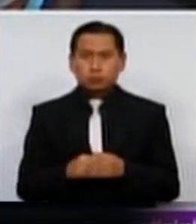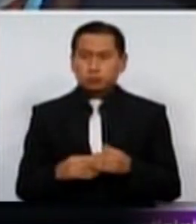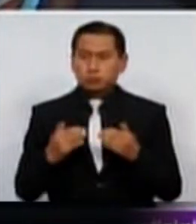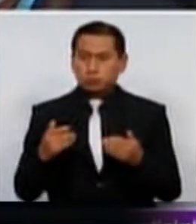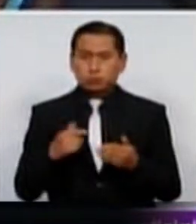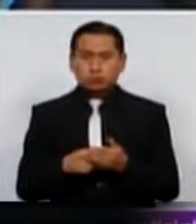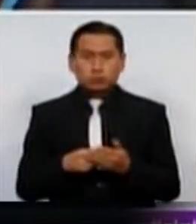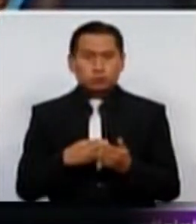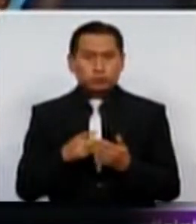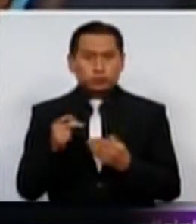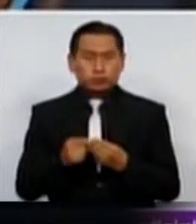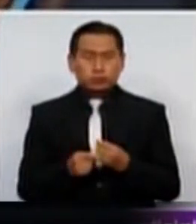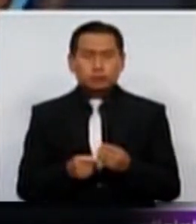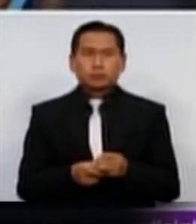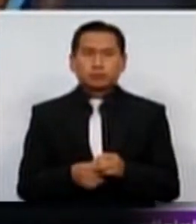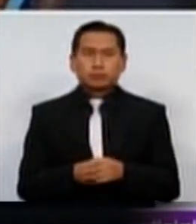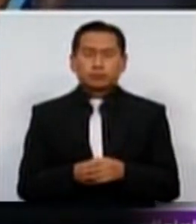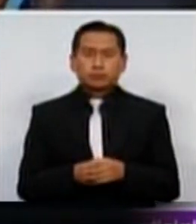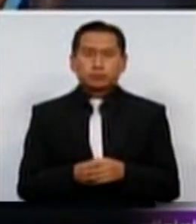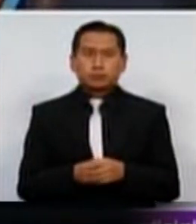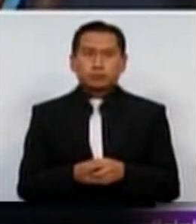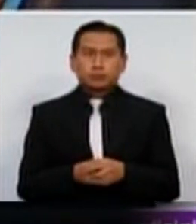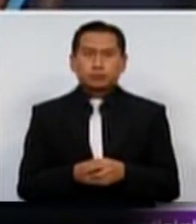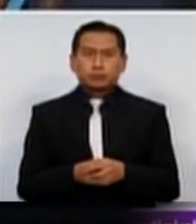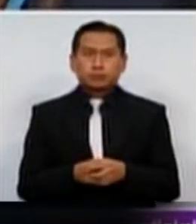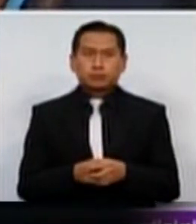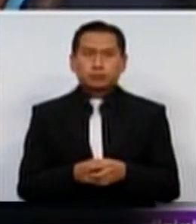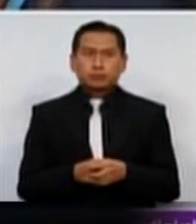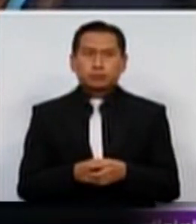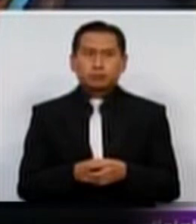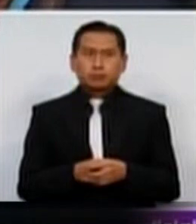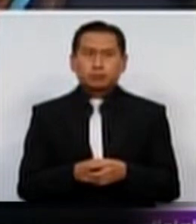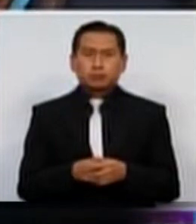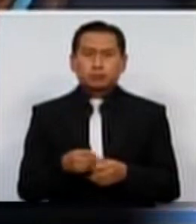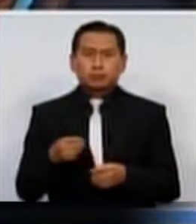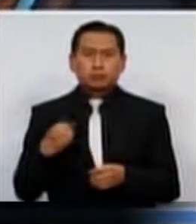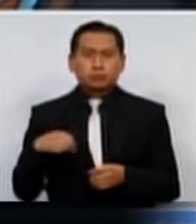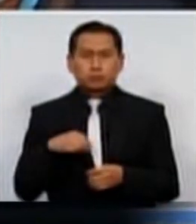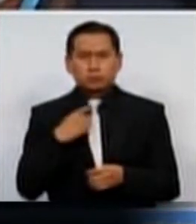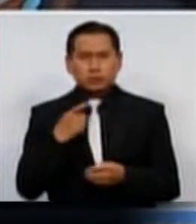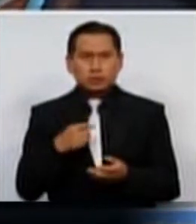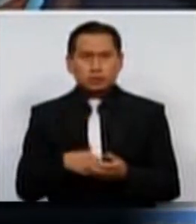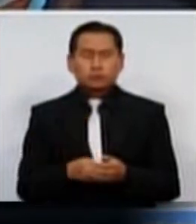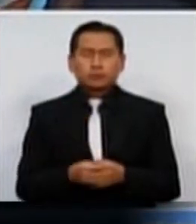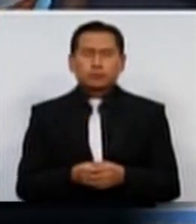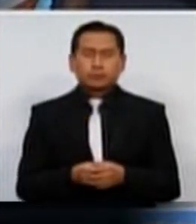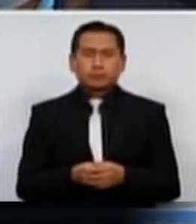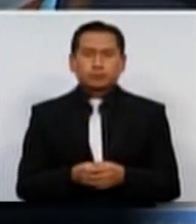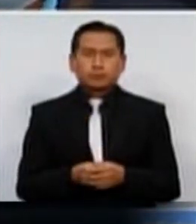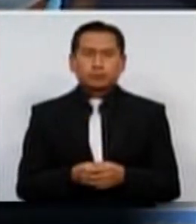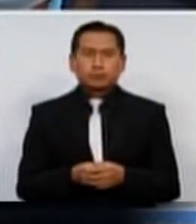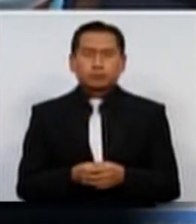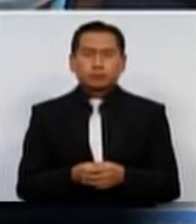have a commitment to carry forward our plan of action. And as we've been saying,